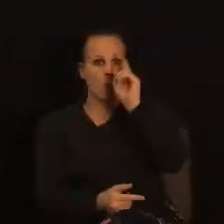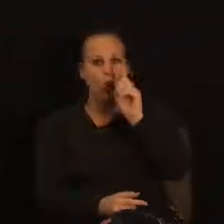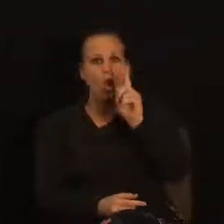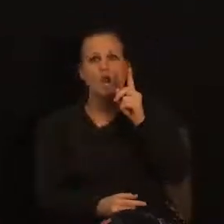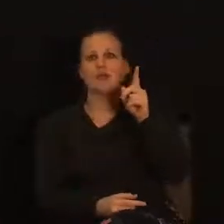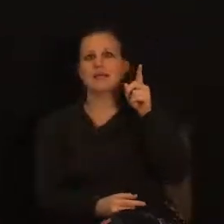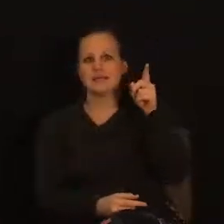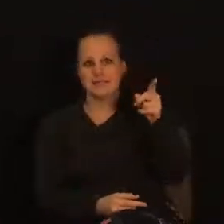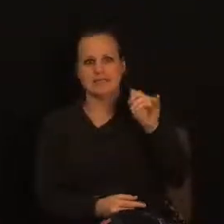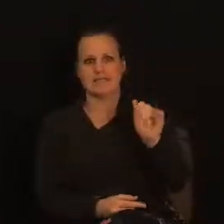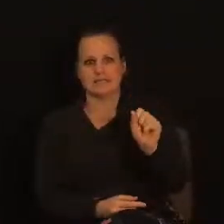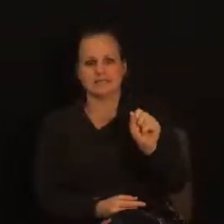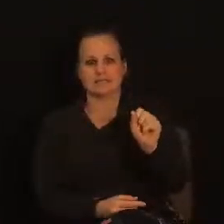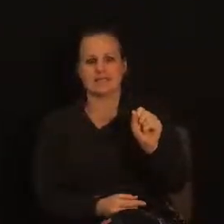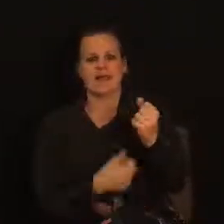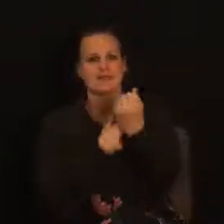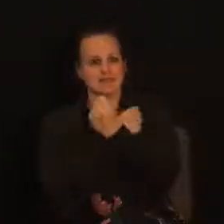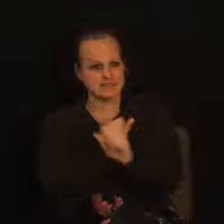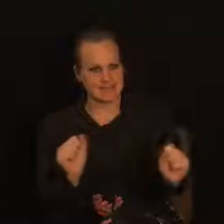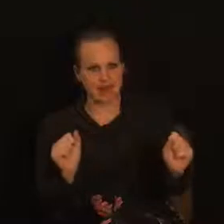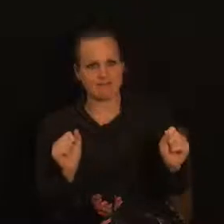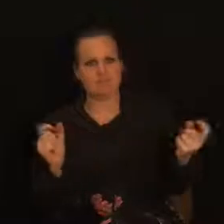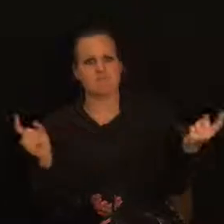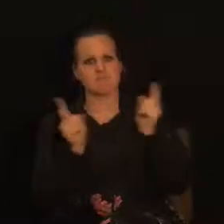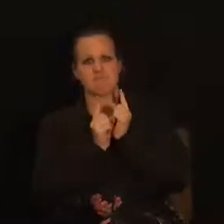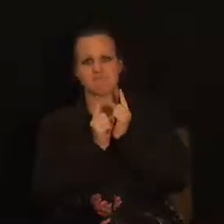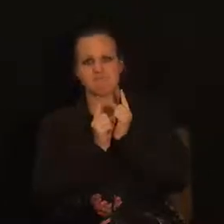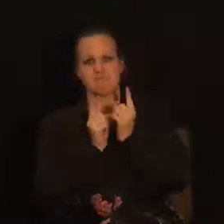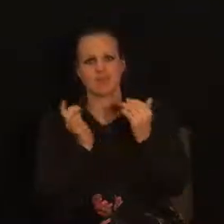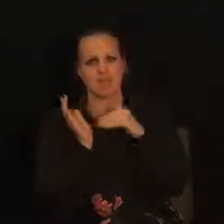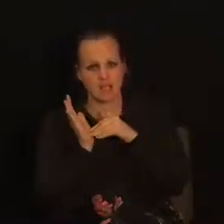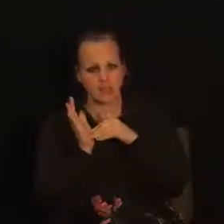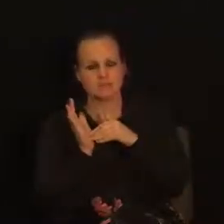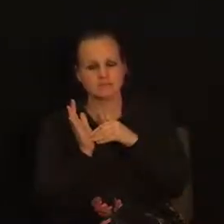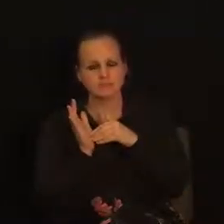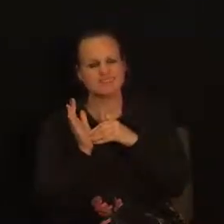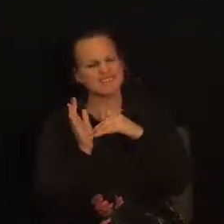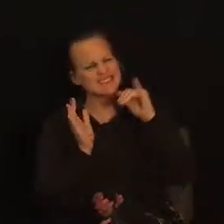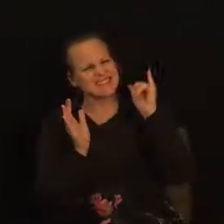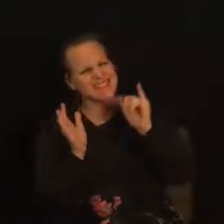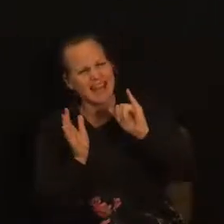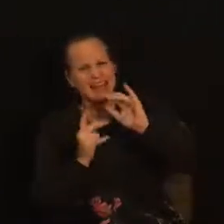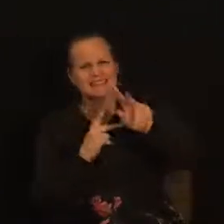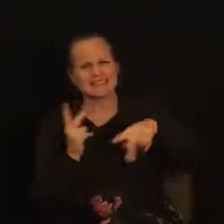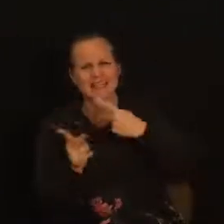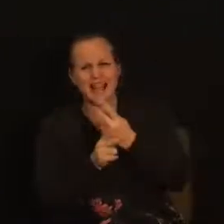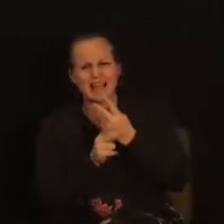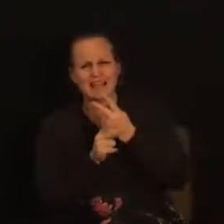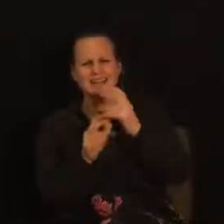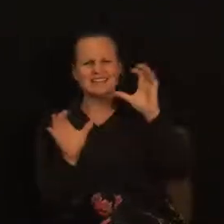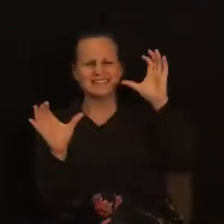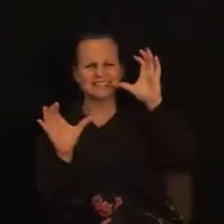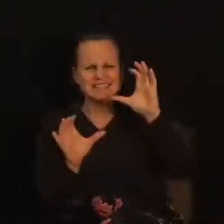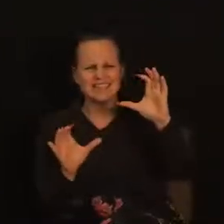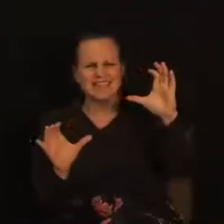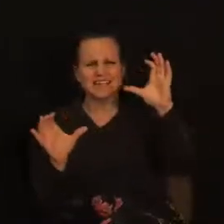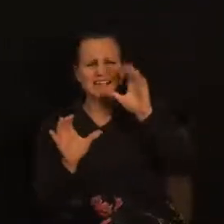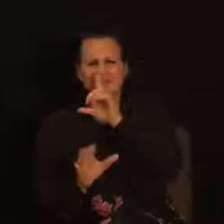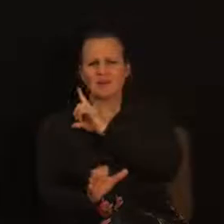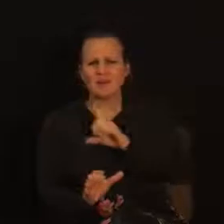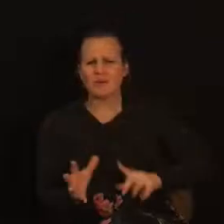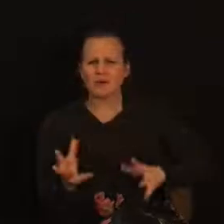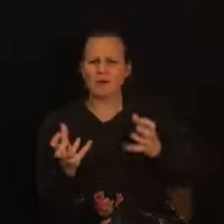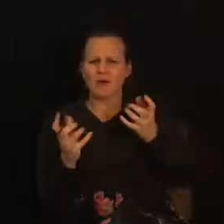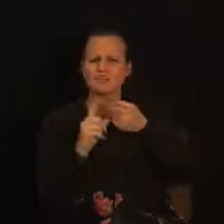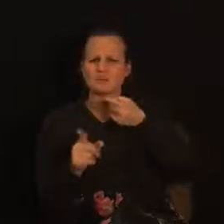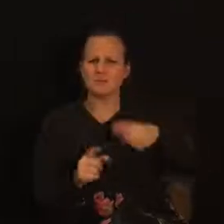he's safe and that he's back with me. This is the type of seeking that the Lord